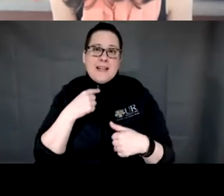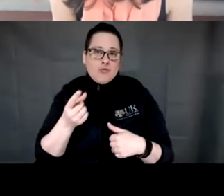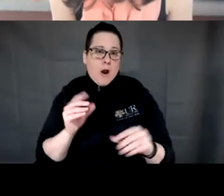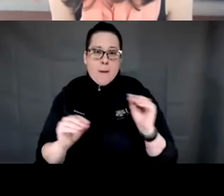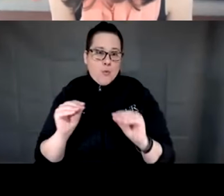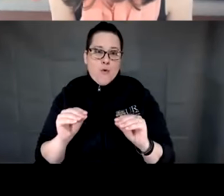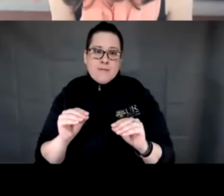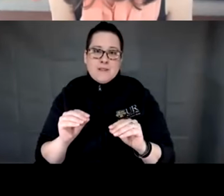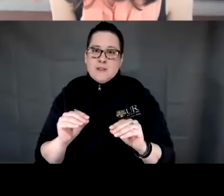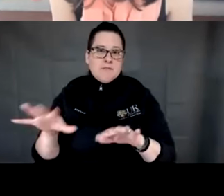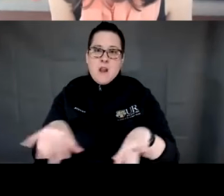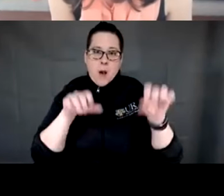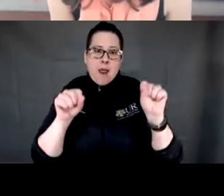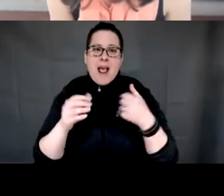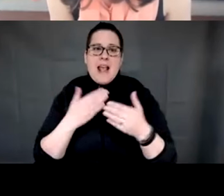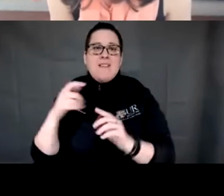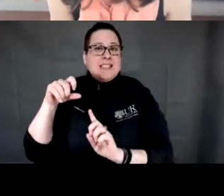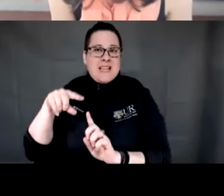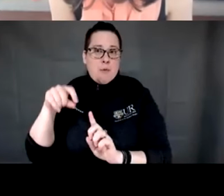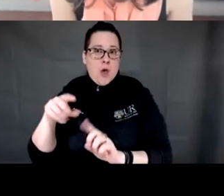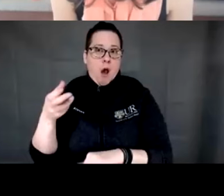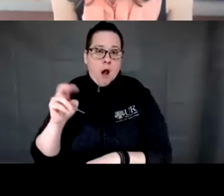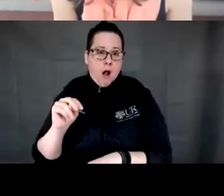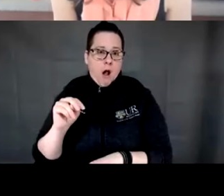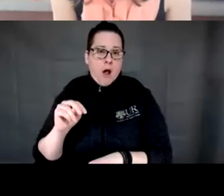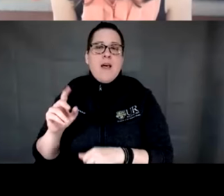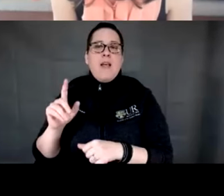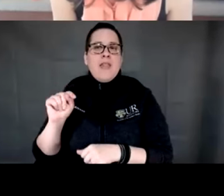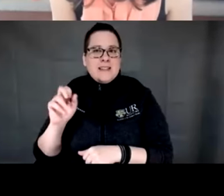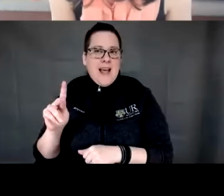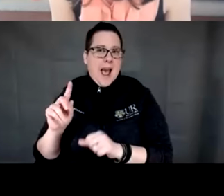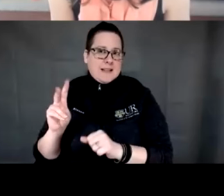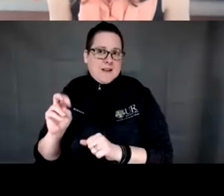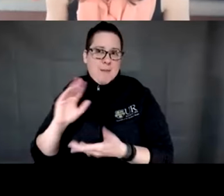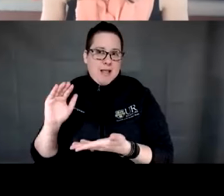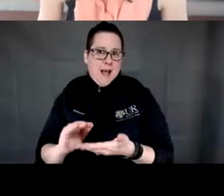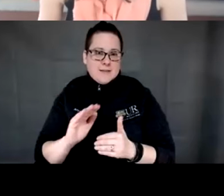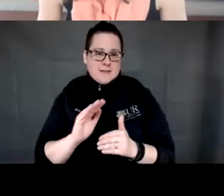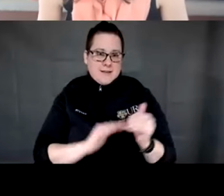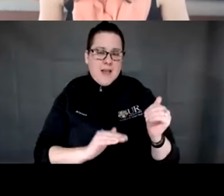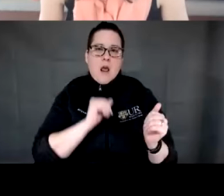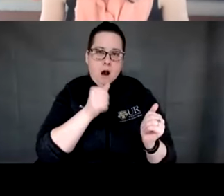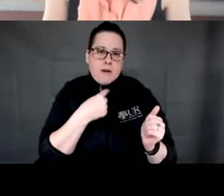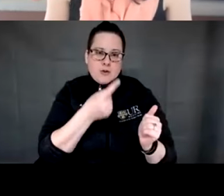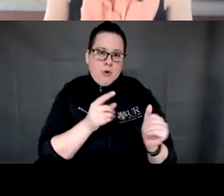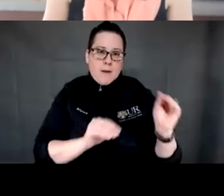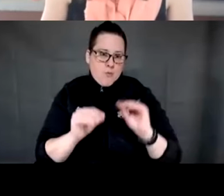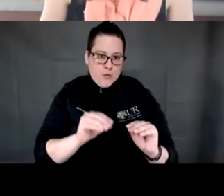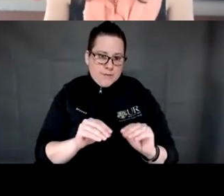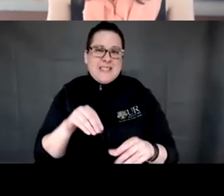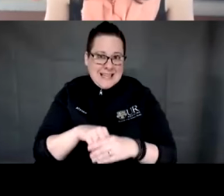dominate. And even when the stimulus is on, the contribution of the task variables is still smaller than the contribution of the uninstructed movements, even in